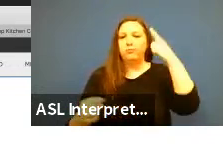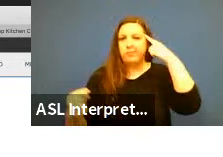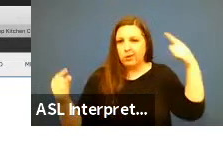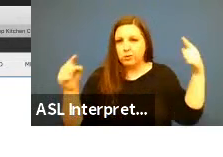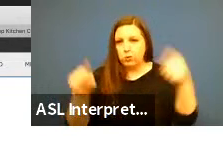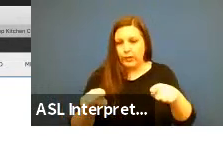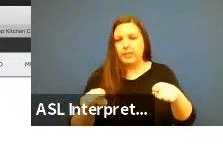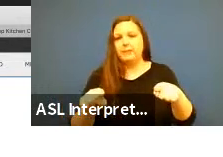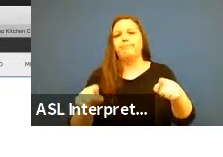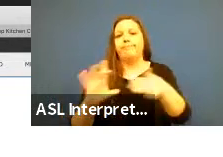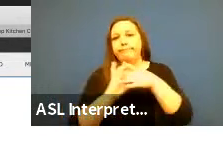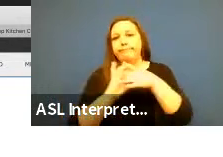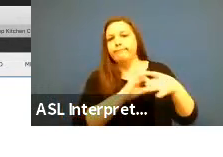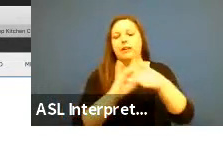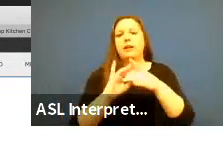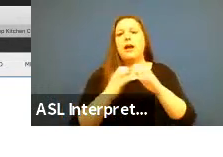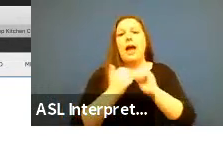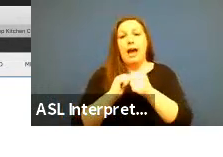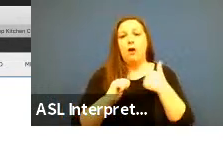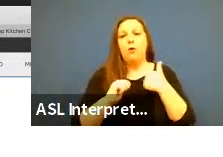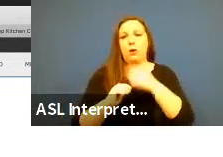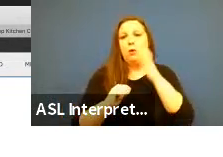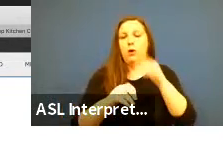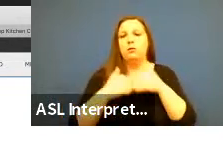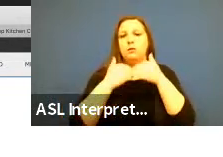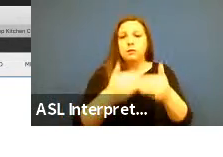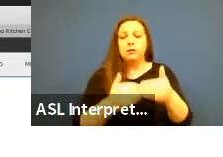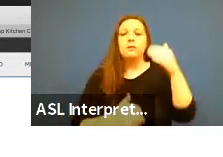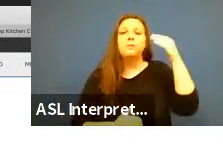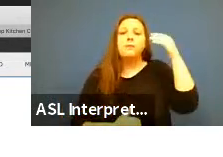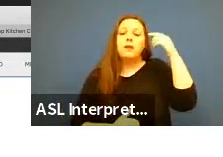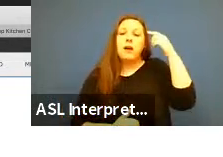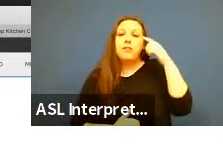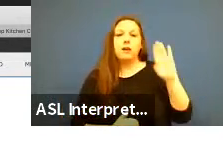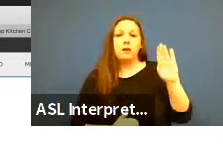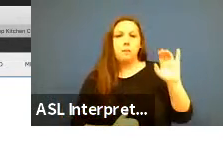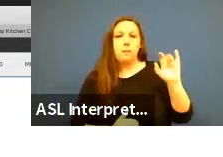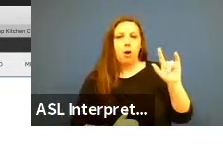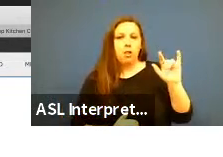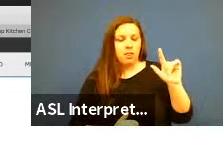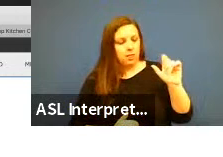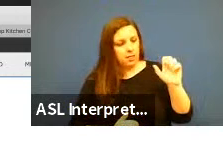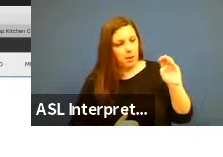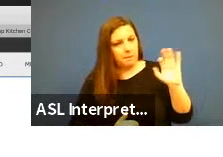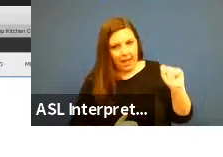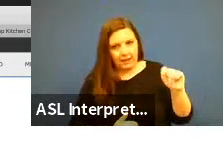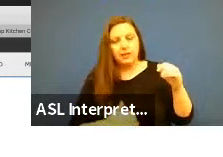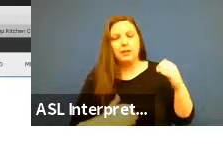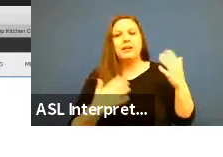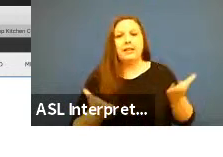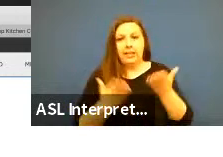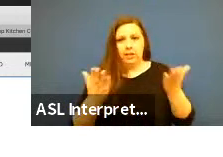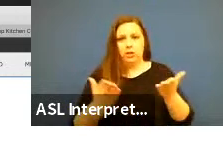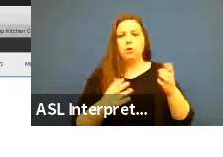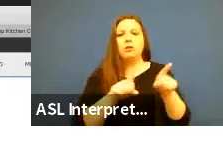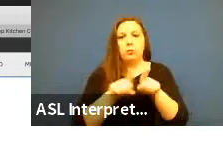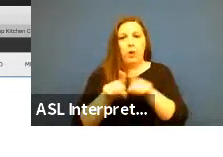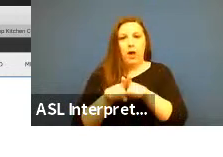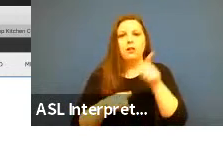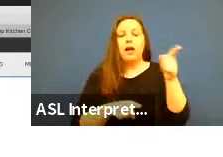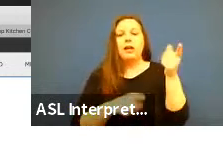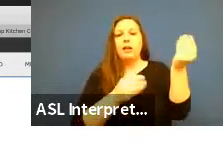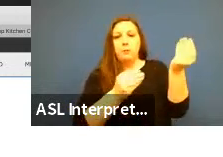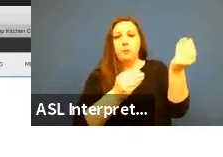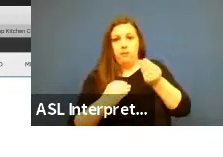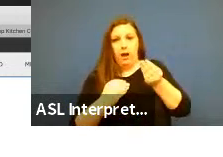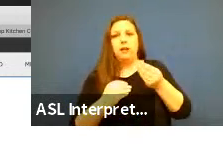forward. I think Mr. Barlament is here with us as well. He provided an update on